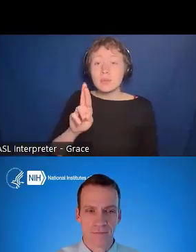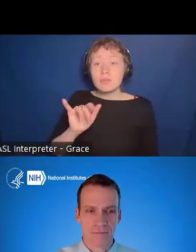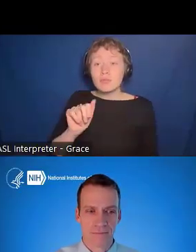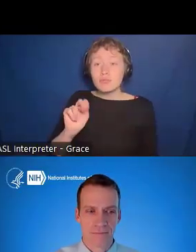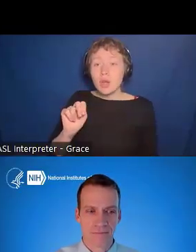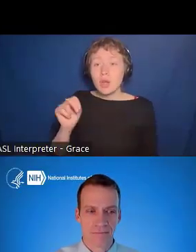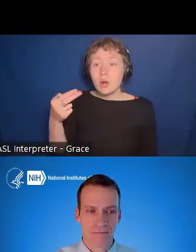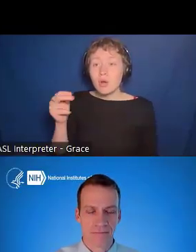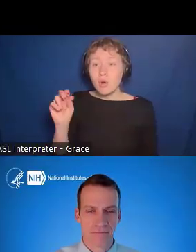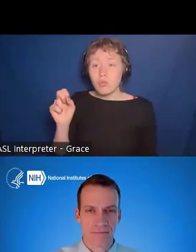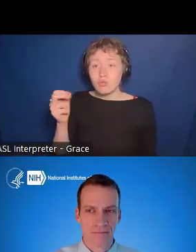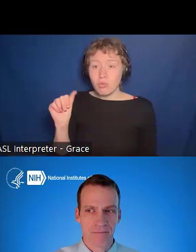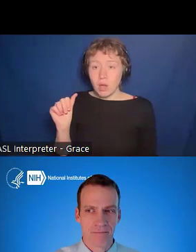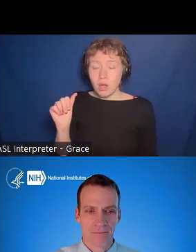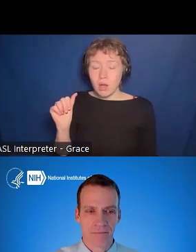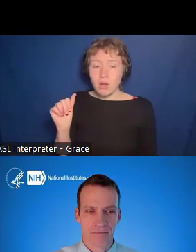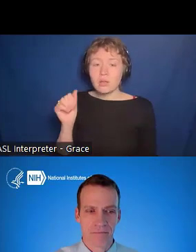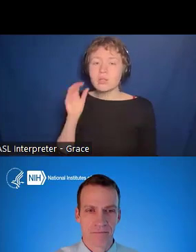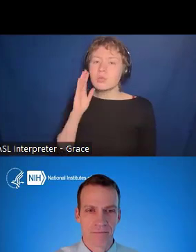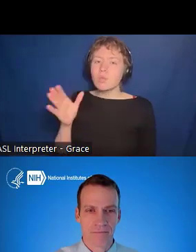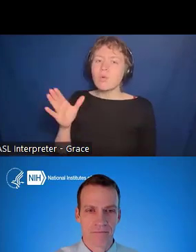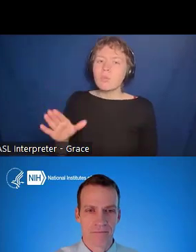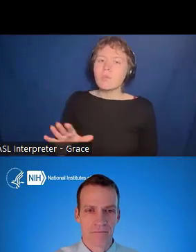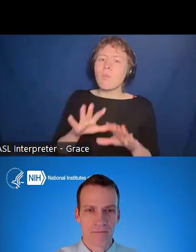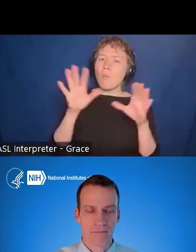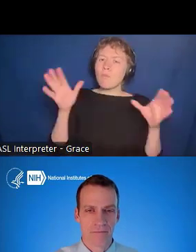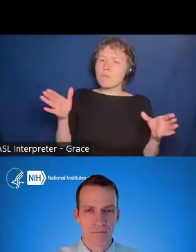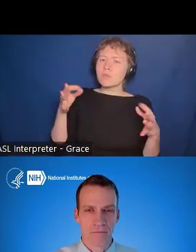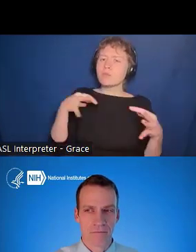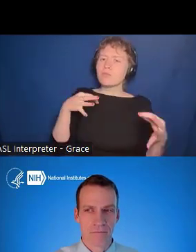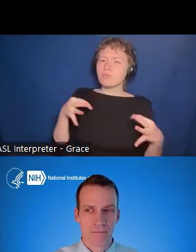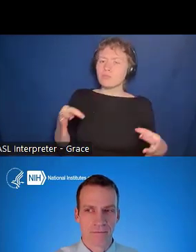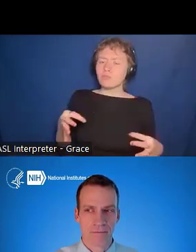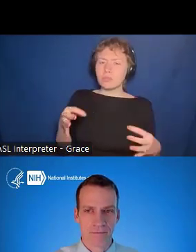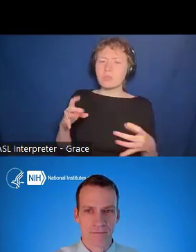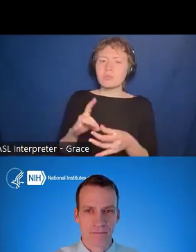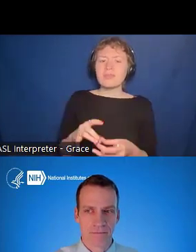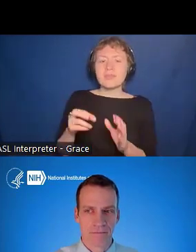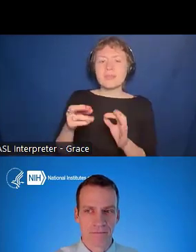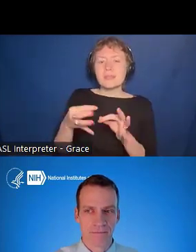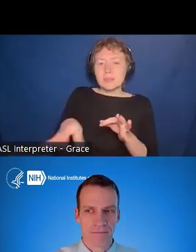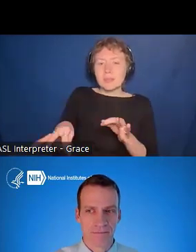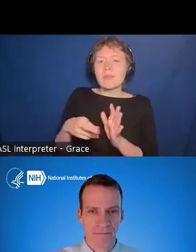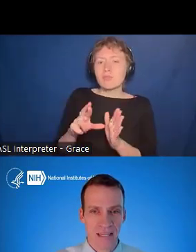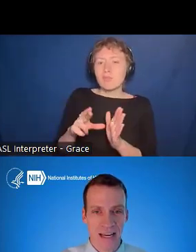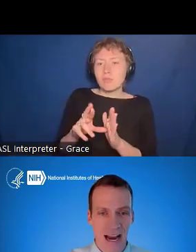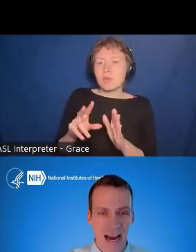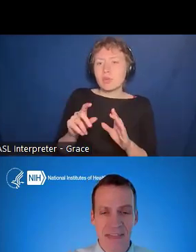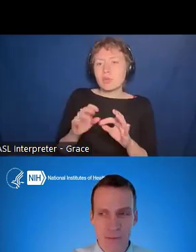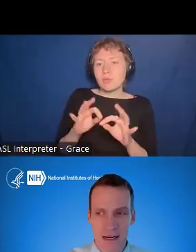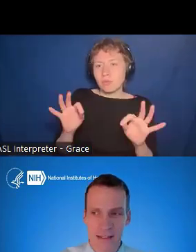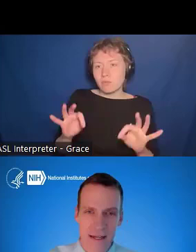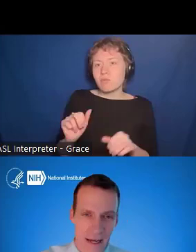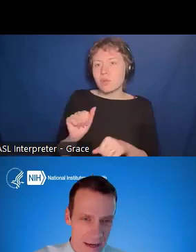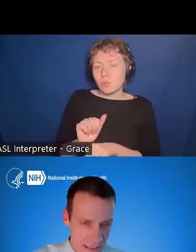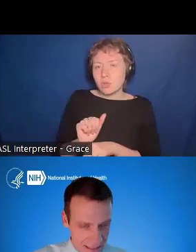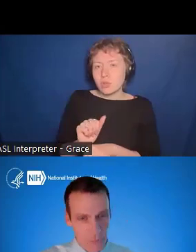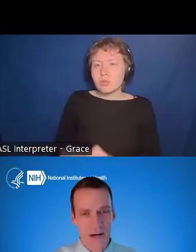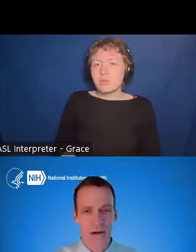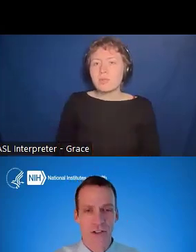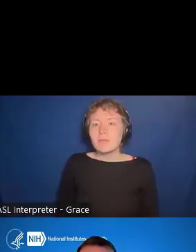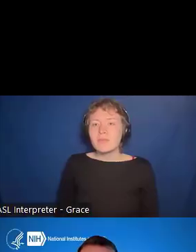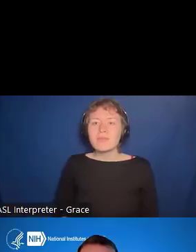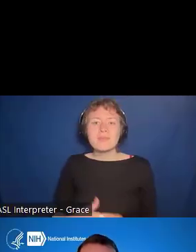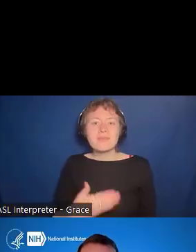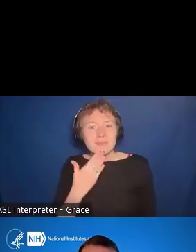give us an overview and remind us about the Simplified Review Framework. Brian? Hi, thanks, Megan. Yes, I'm